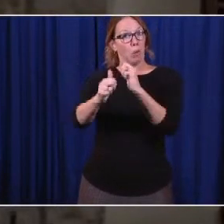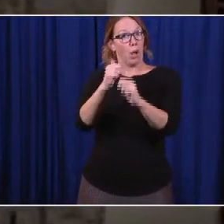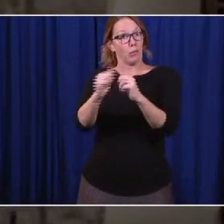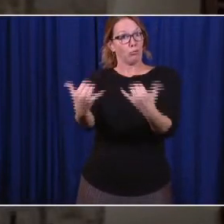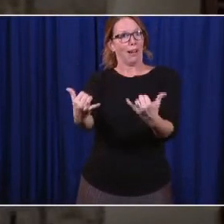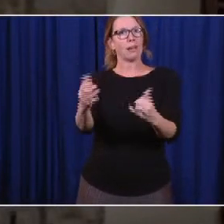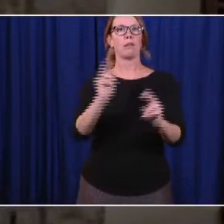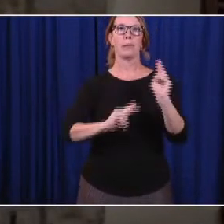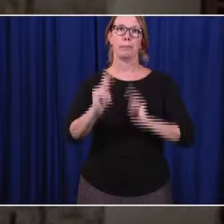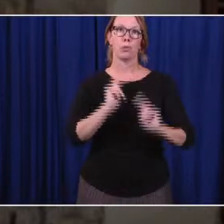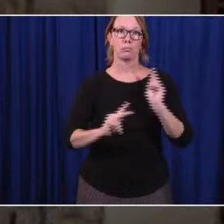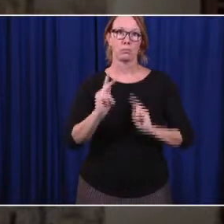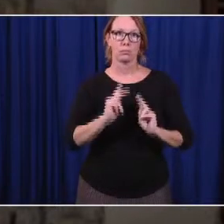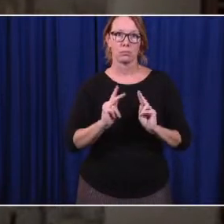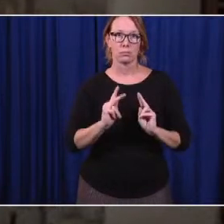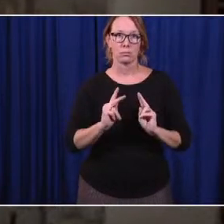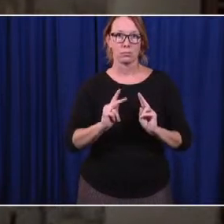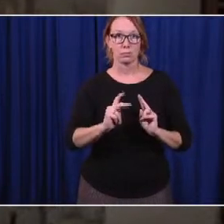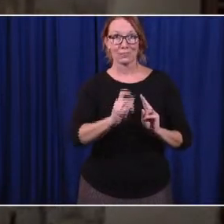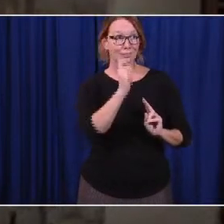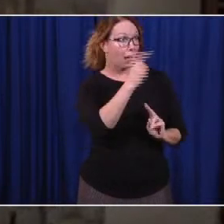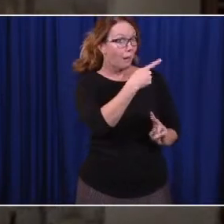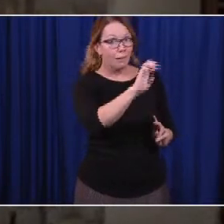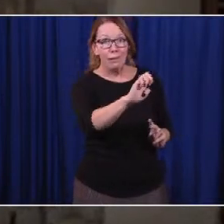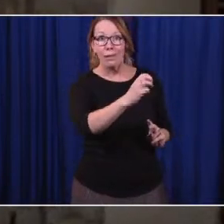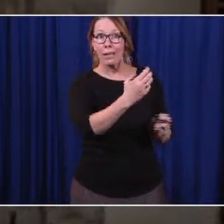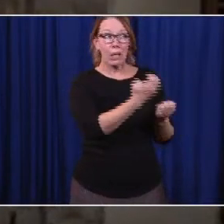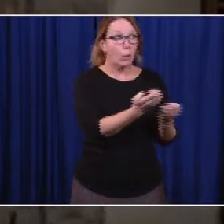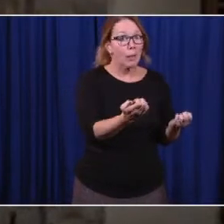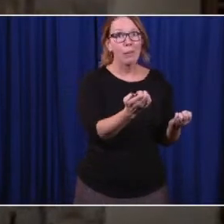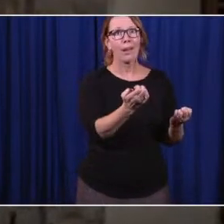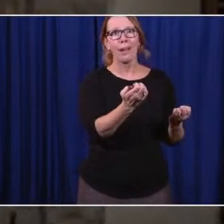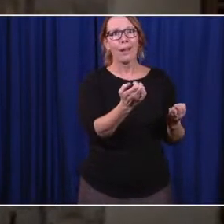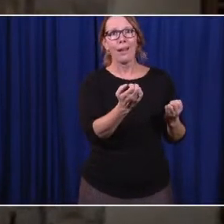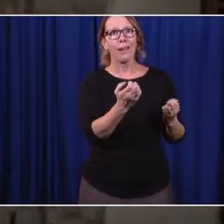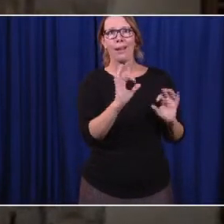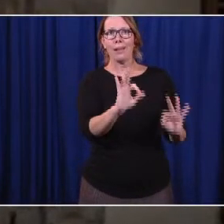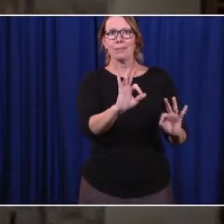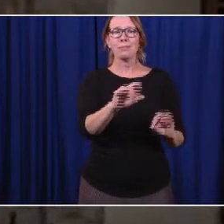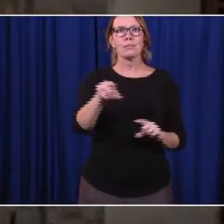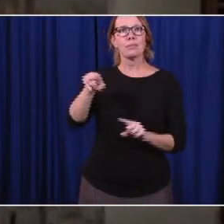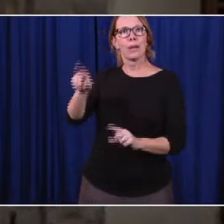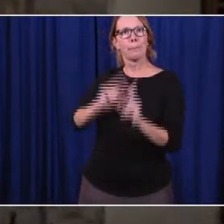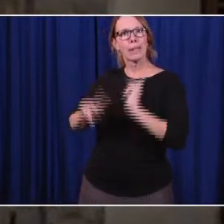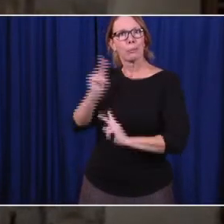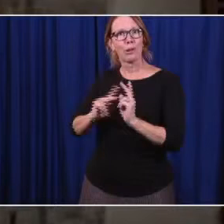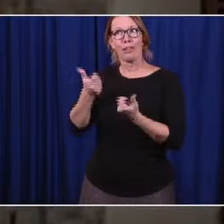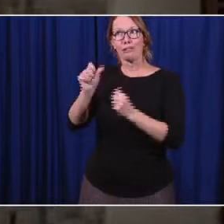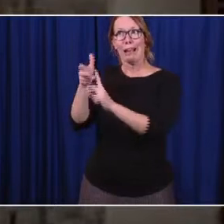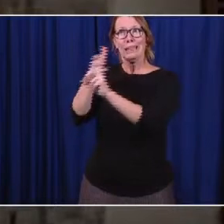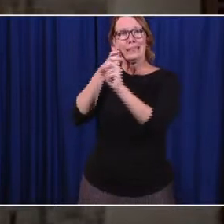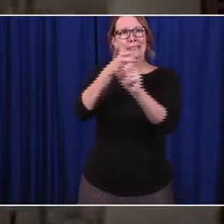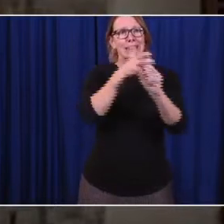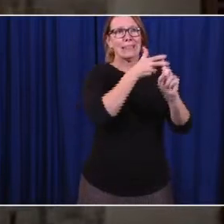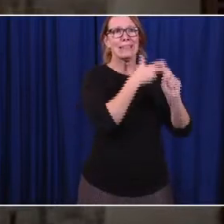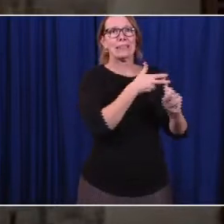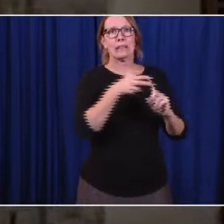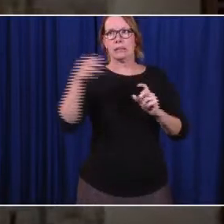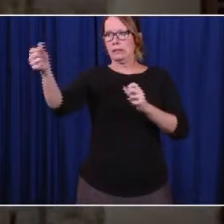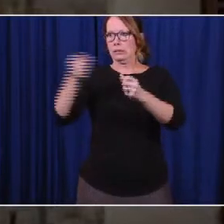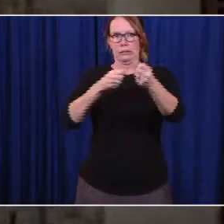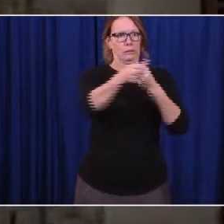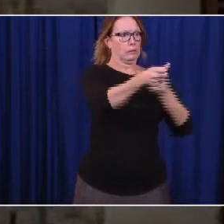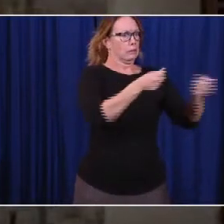people. And, they're doing everything they can to pull people in. They're doing everything they can to move people